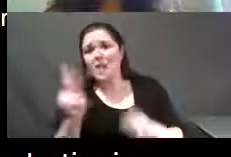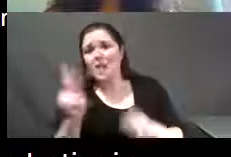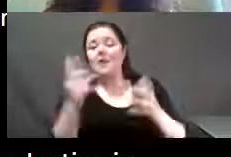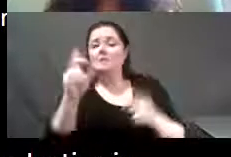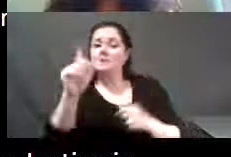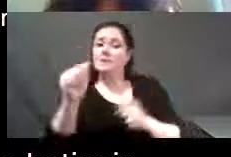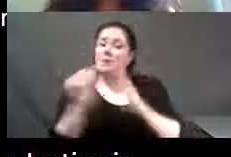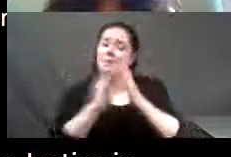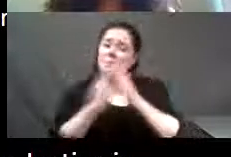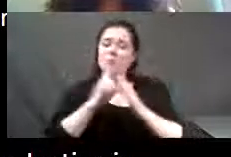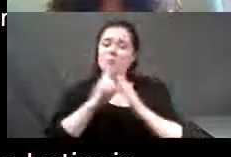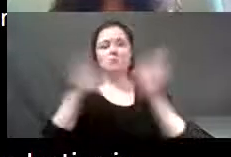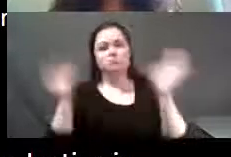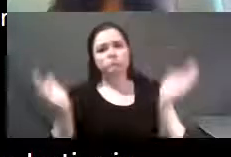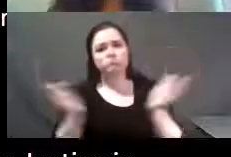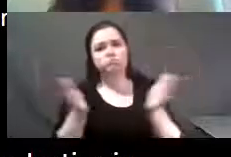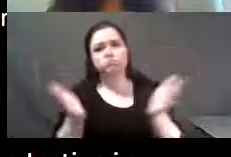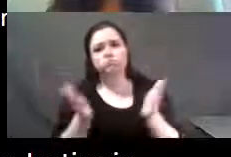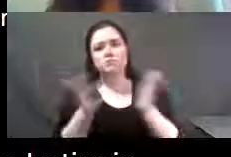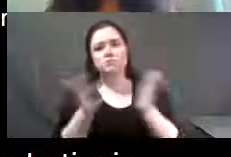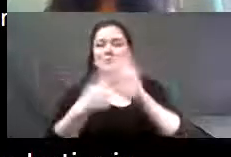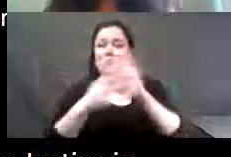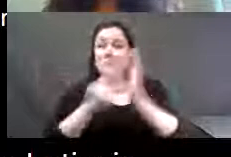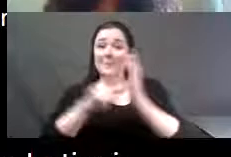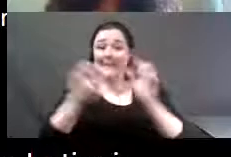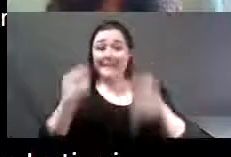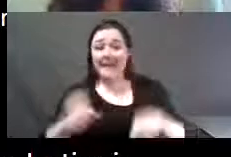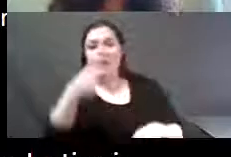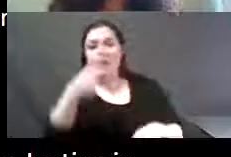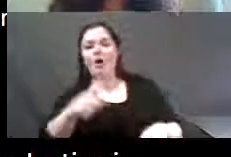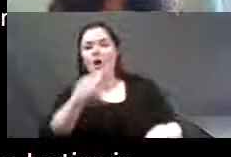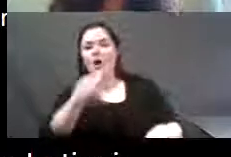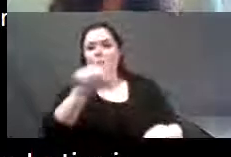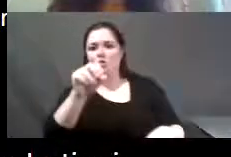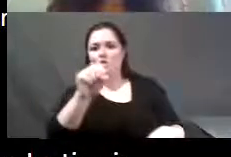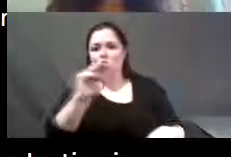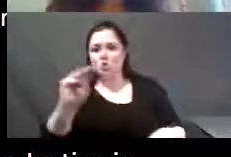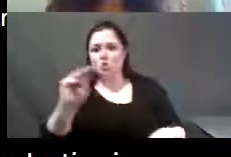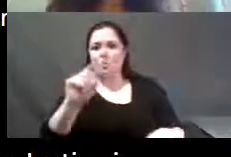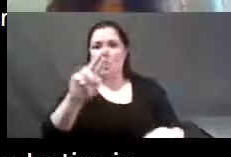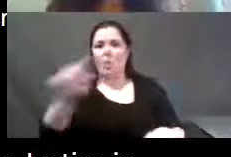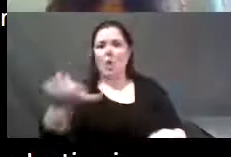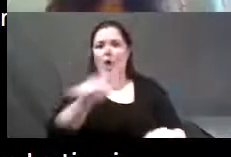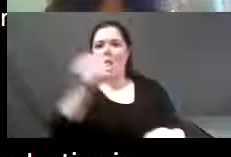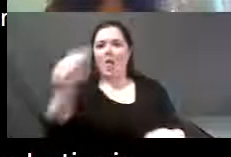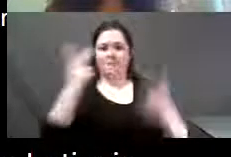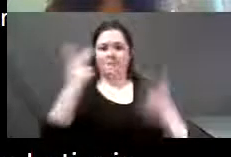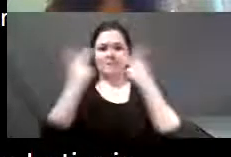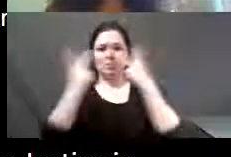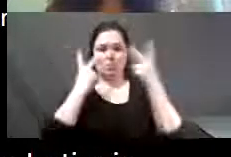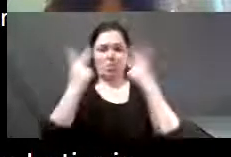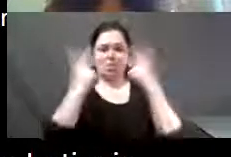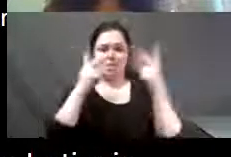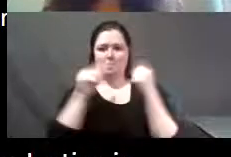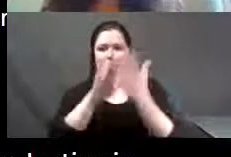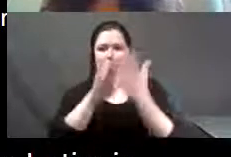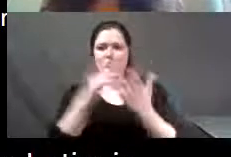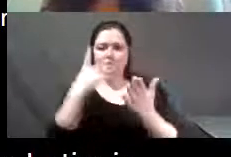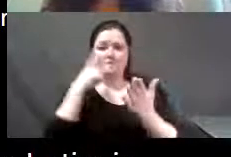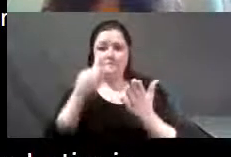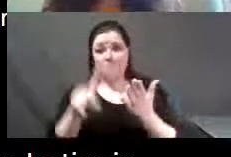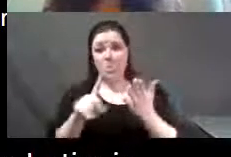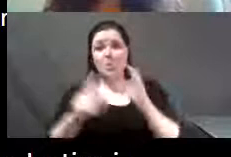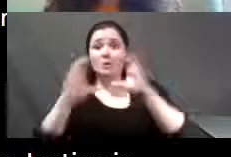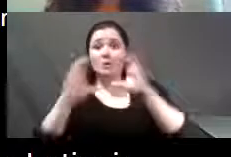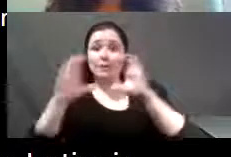very hard so that they can tune in via Zoom or other digital manners to